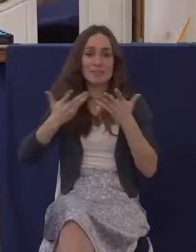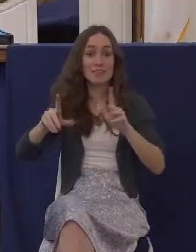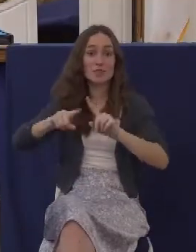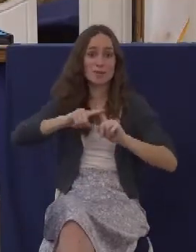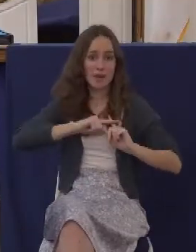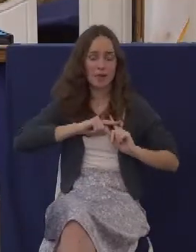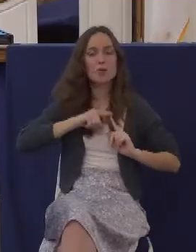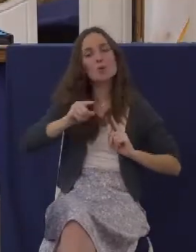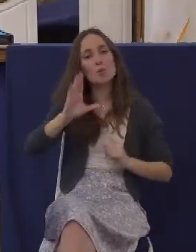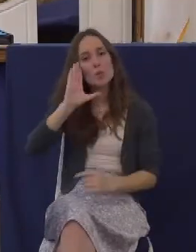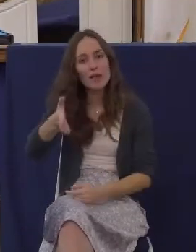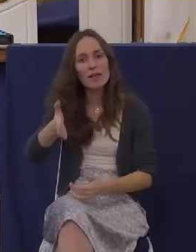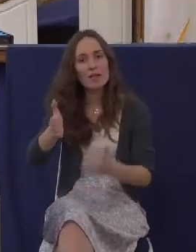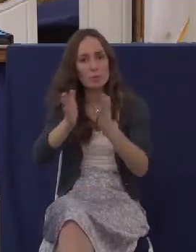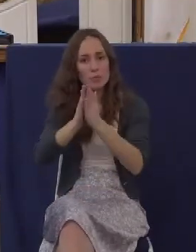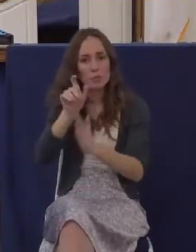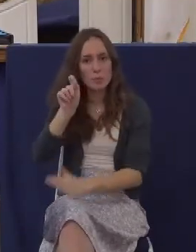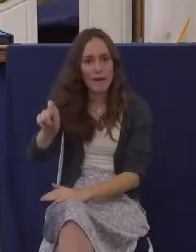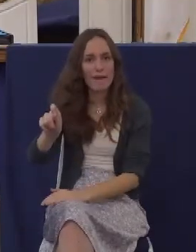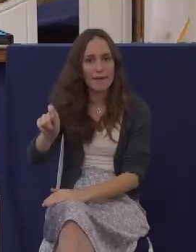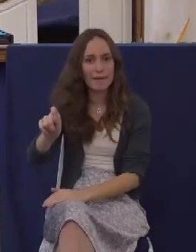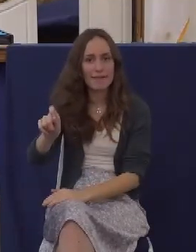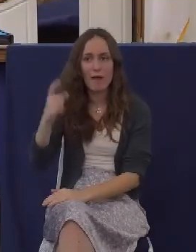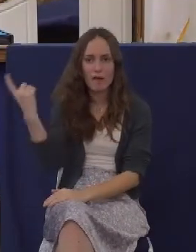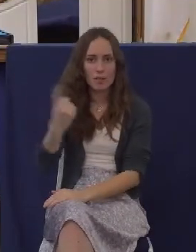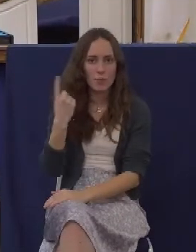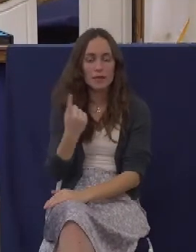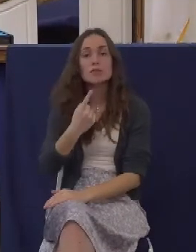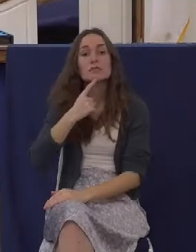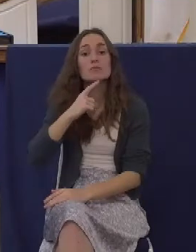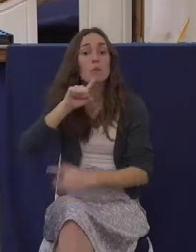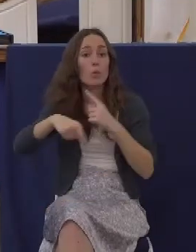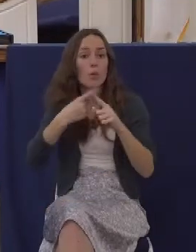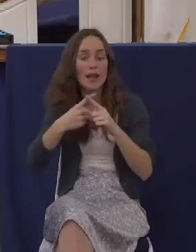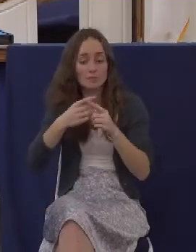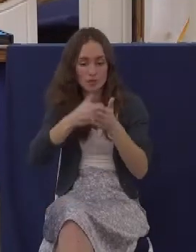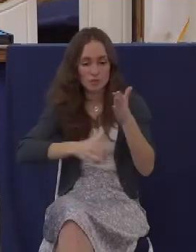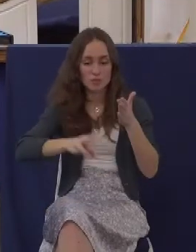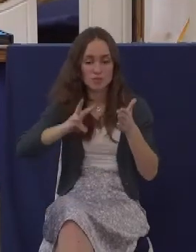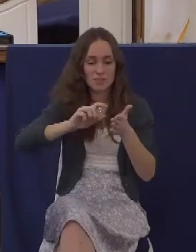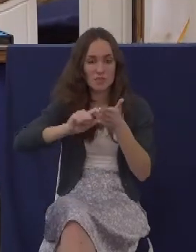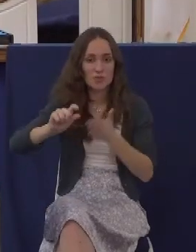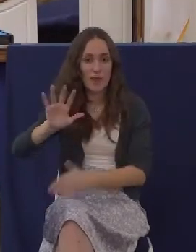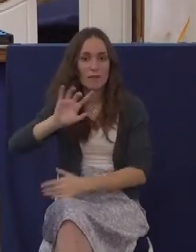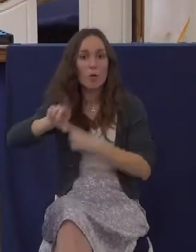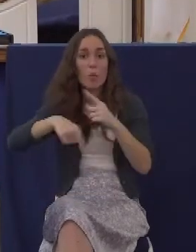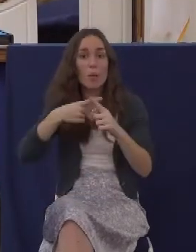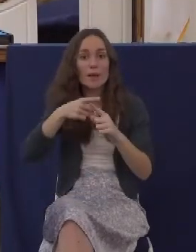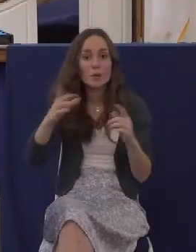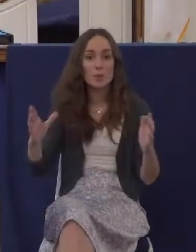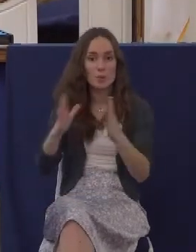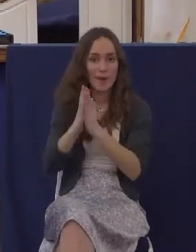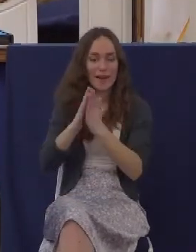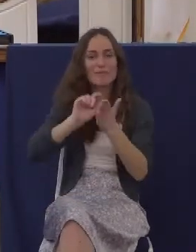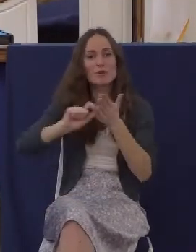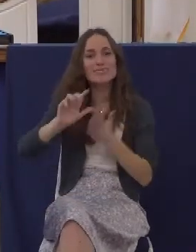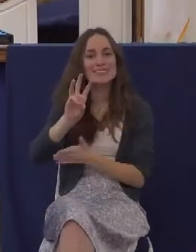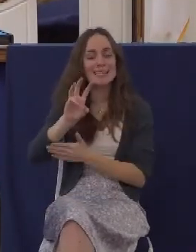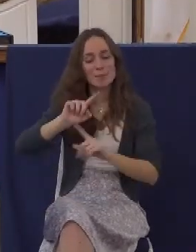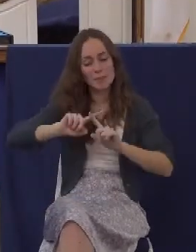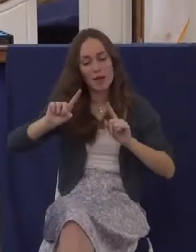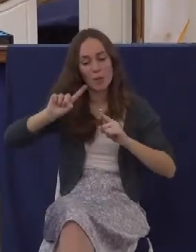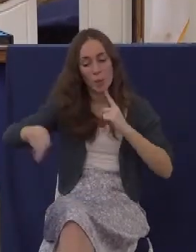life. And so he says, when, in chapter 6, verse 5, and when you pray. Verse 6, but when you